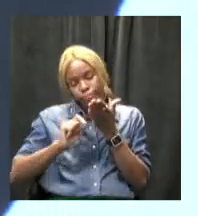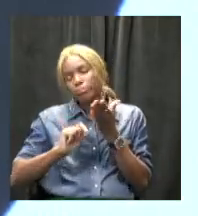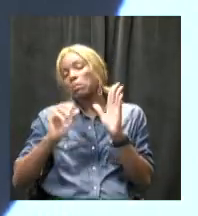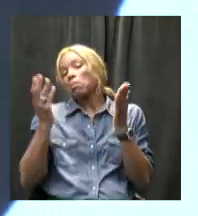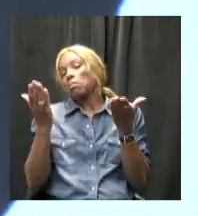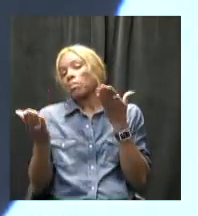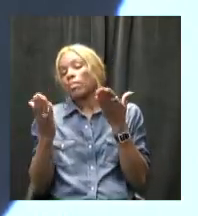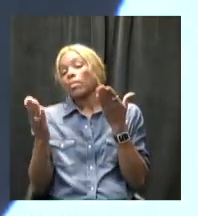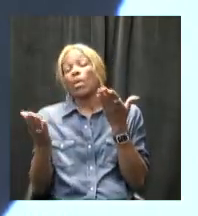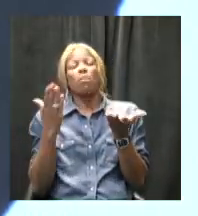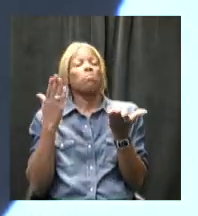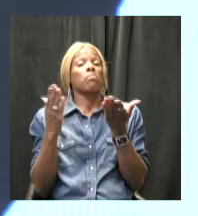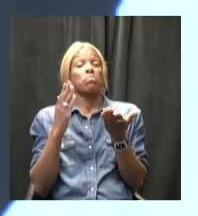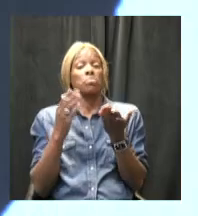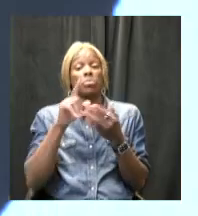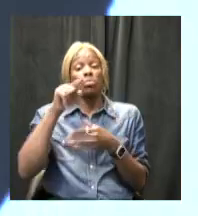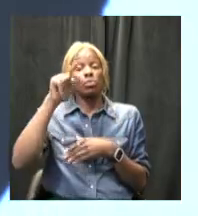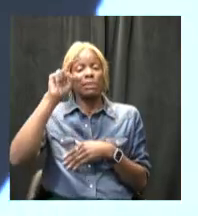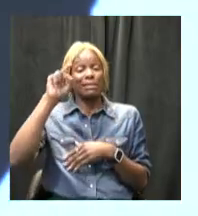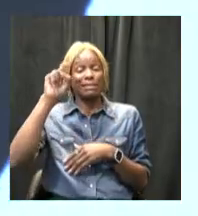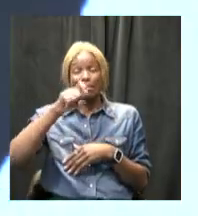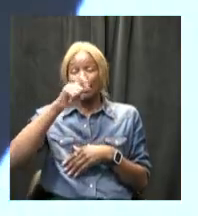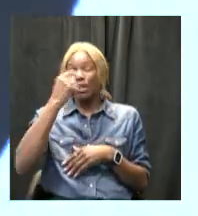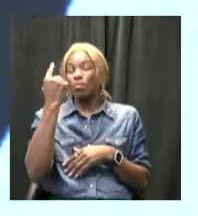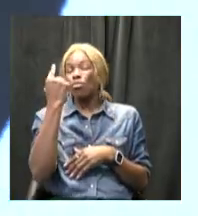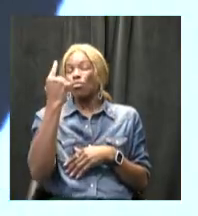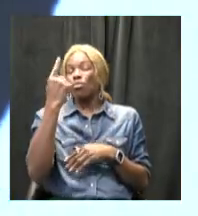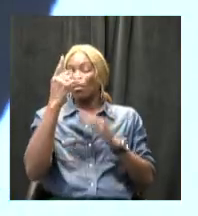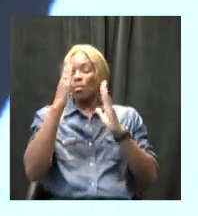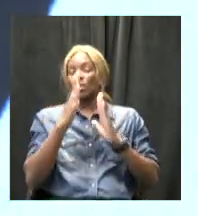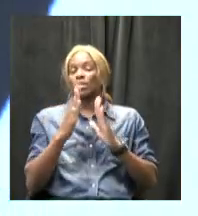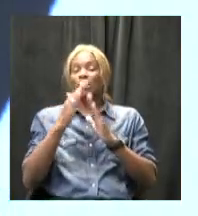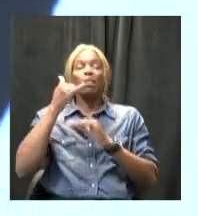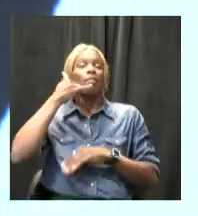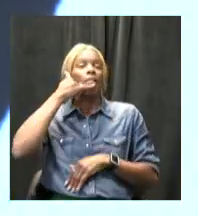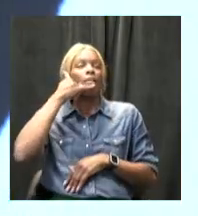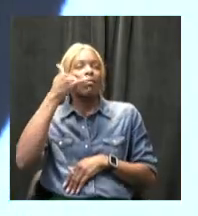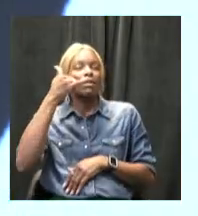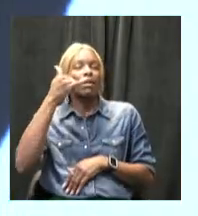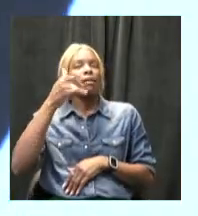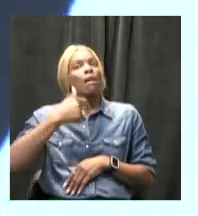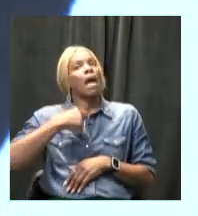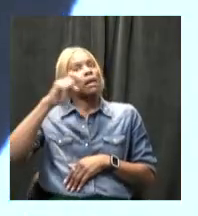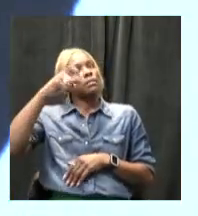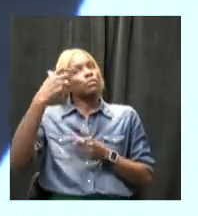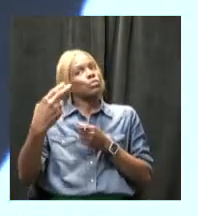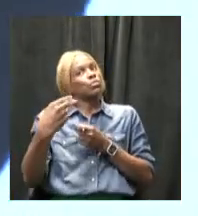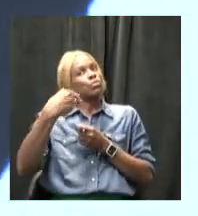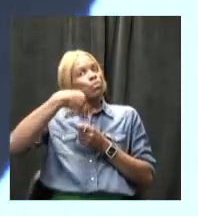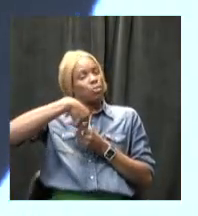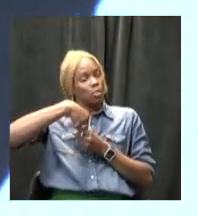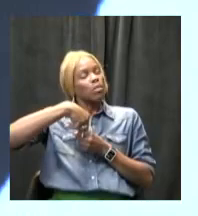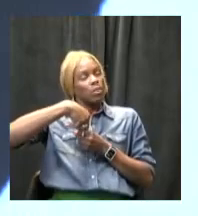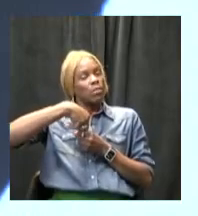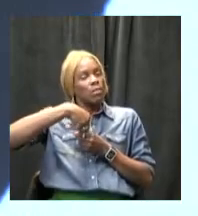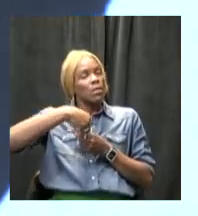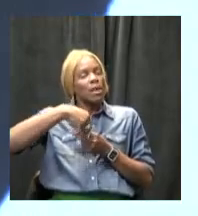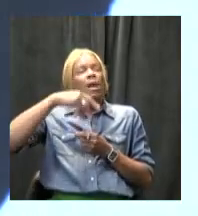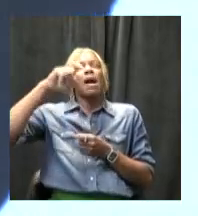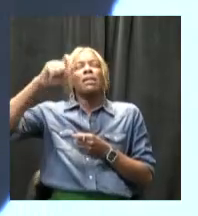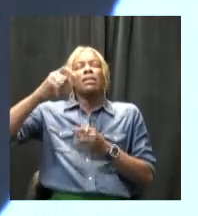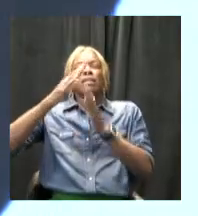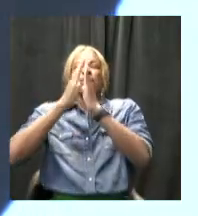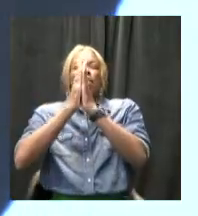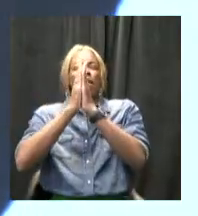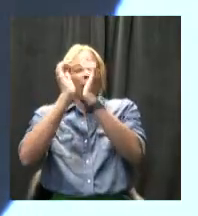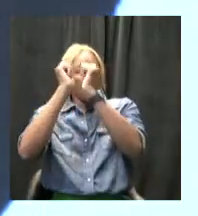Sometimes you just need one person you can call and say, listen, I just need you to join in on me on this thing. I just need you to pray